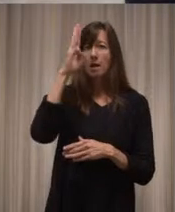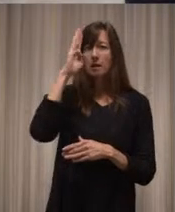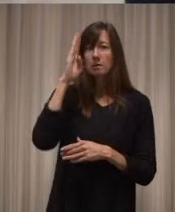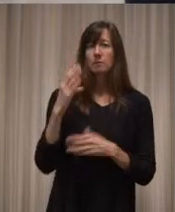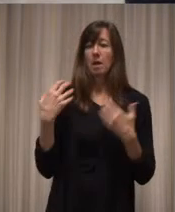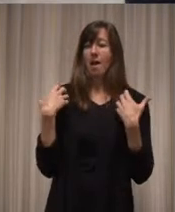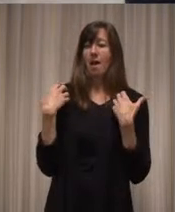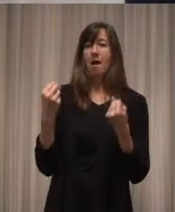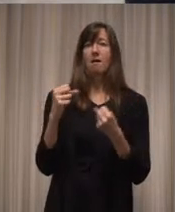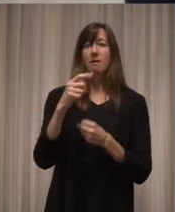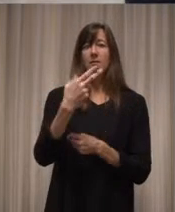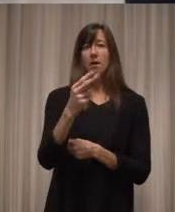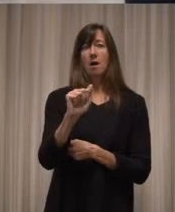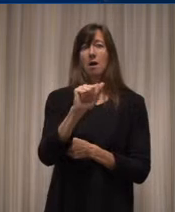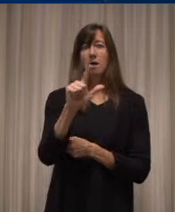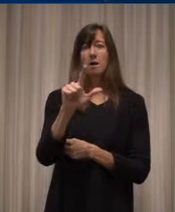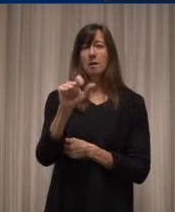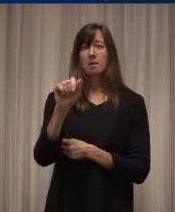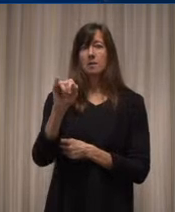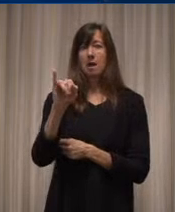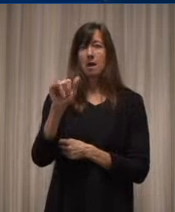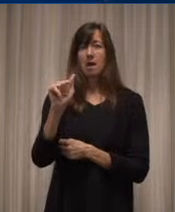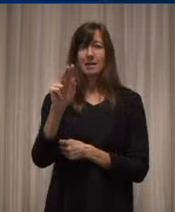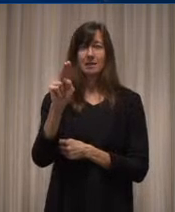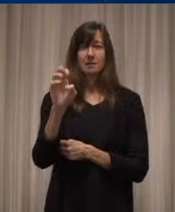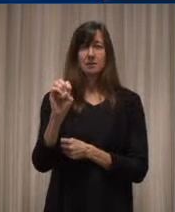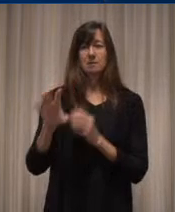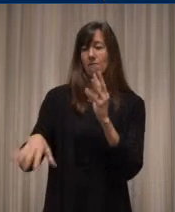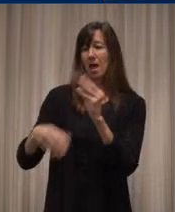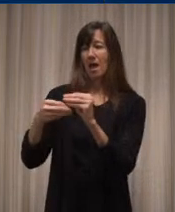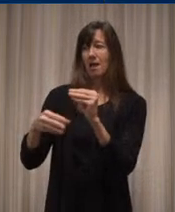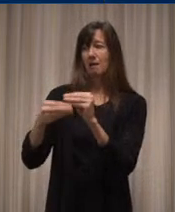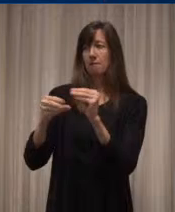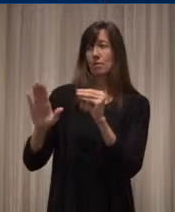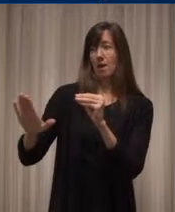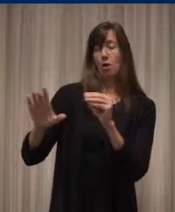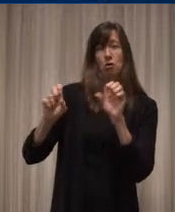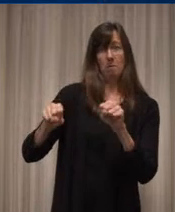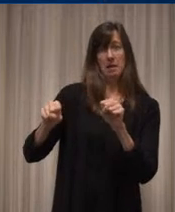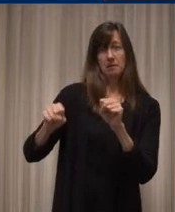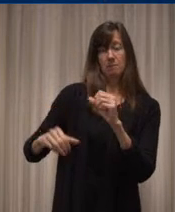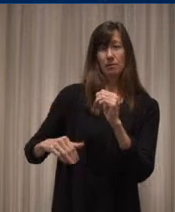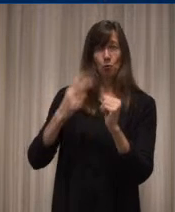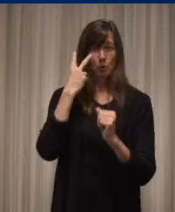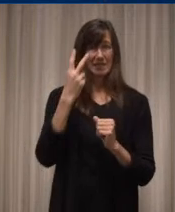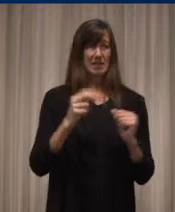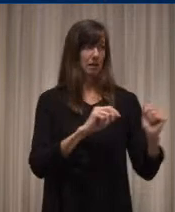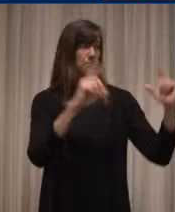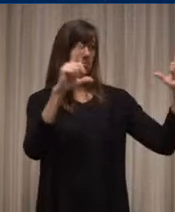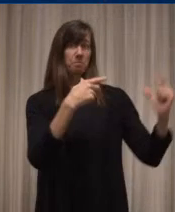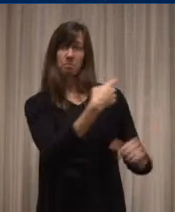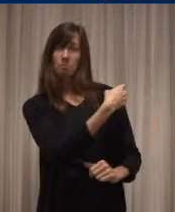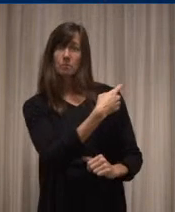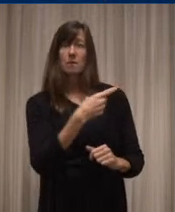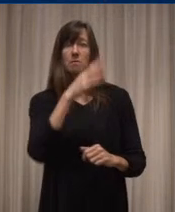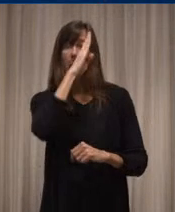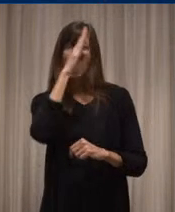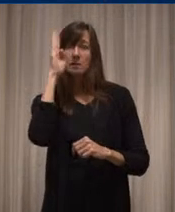hospital capacity. So you'll see in the numbers here, we now have really been able to beef up our hospital bed capacity,